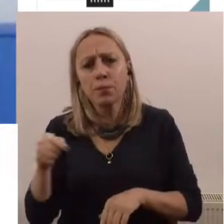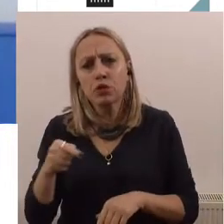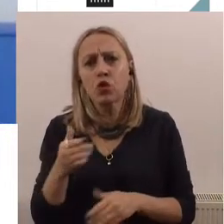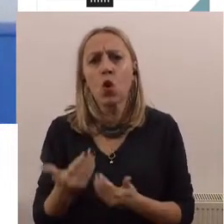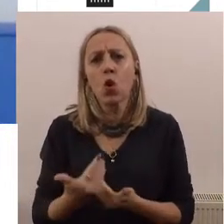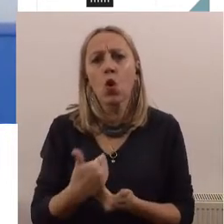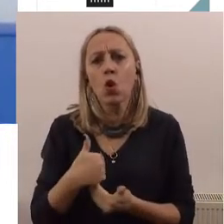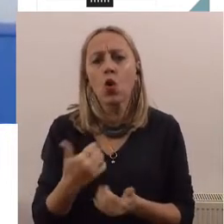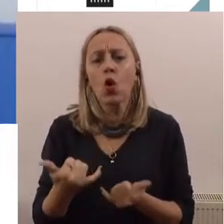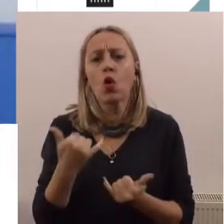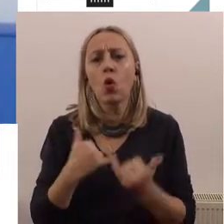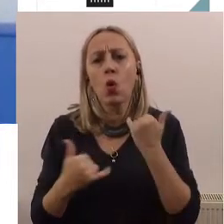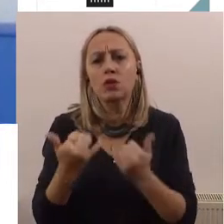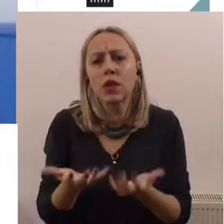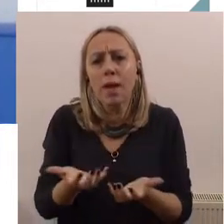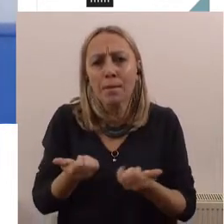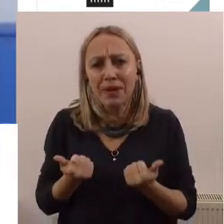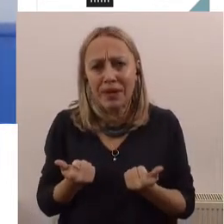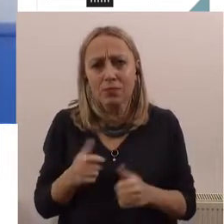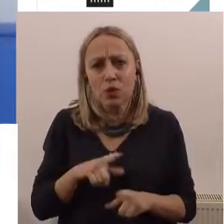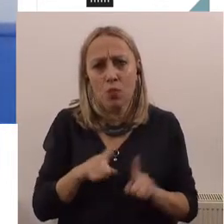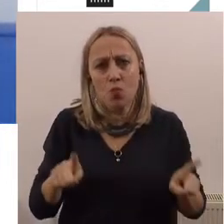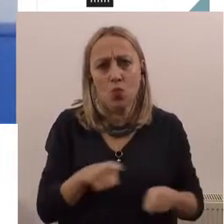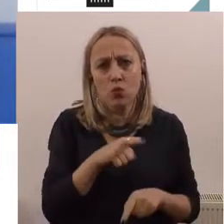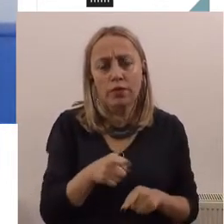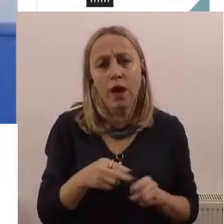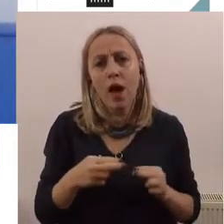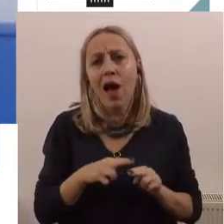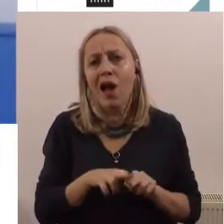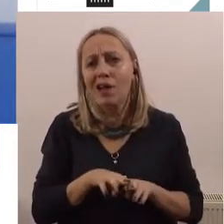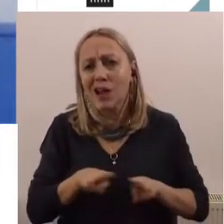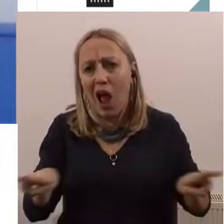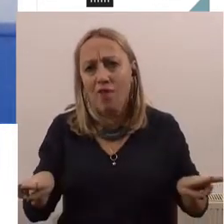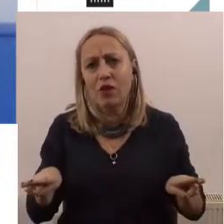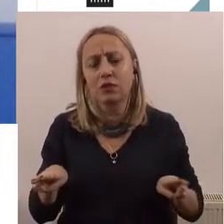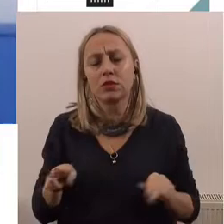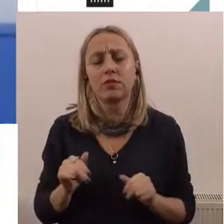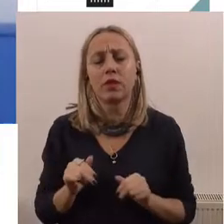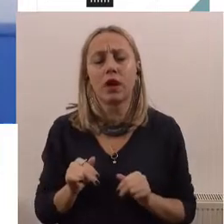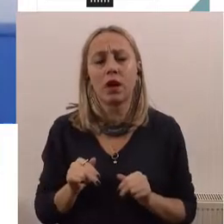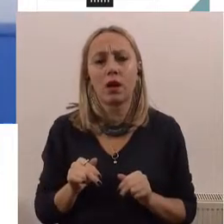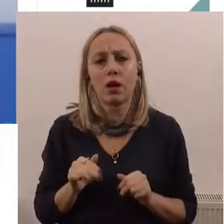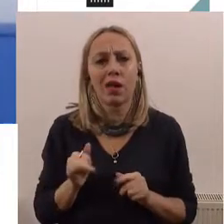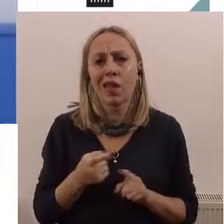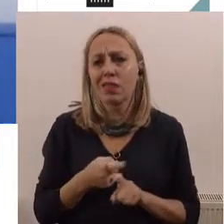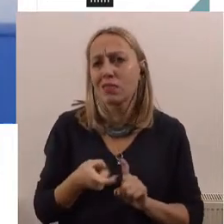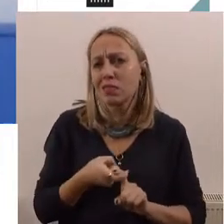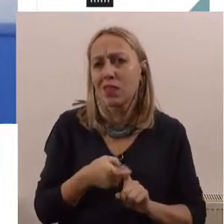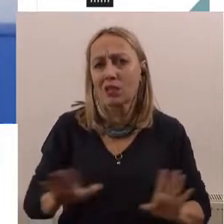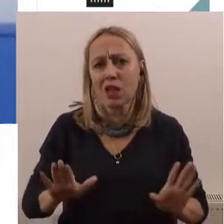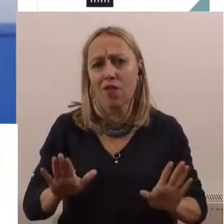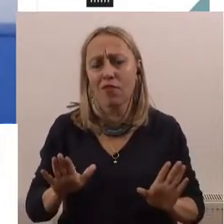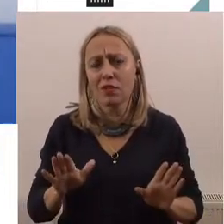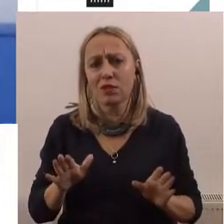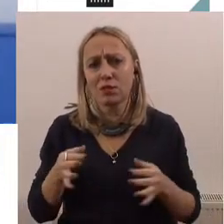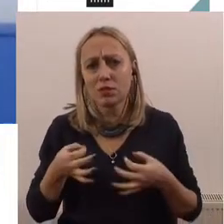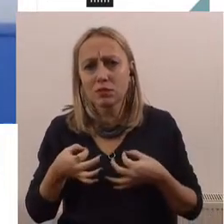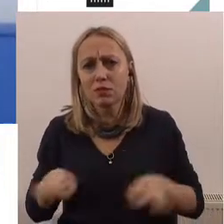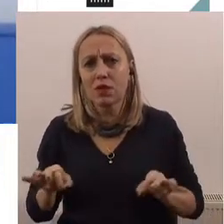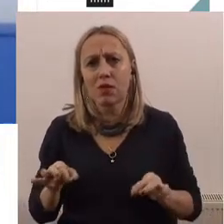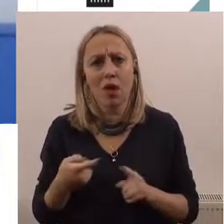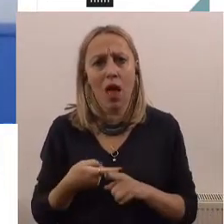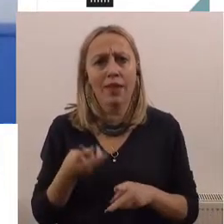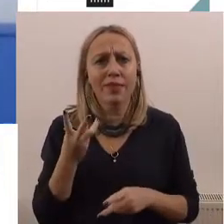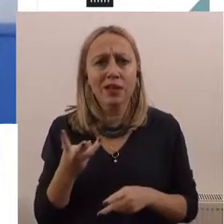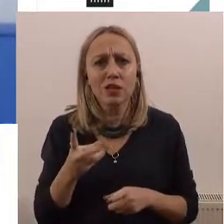way. So hospitality, equality, and independently,